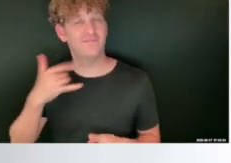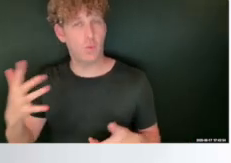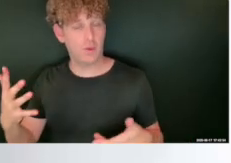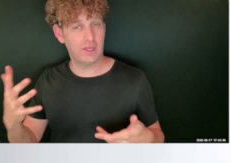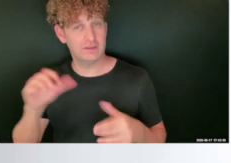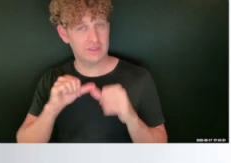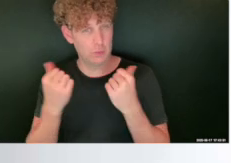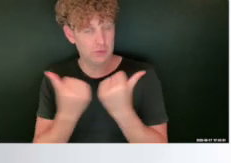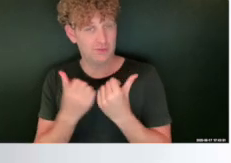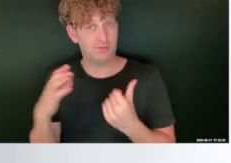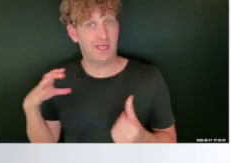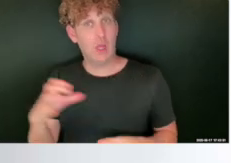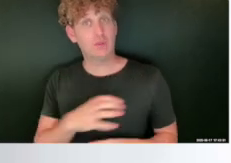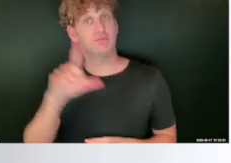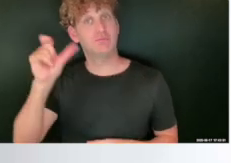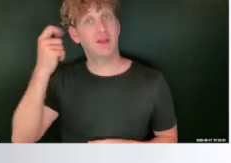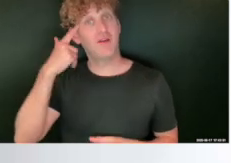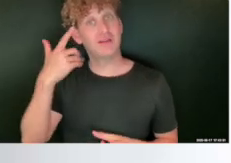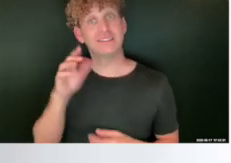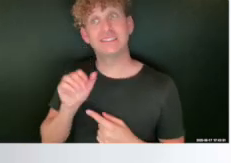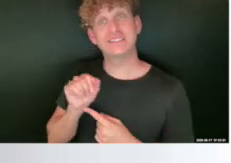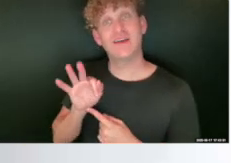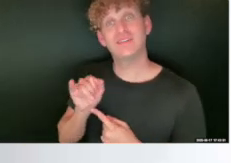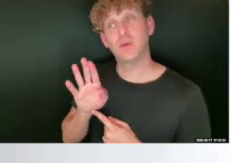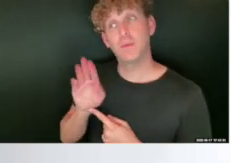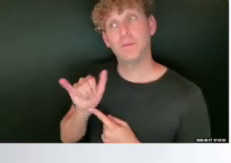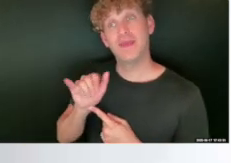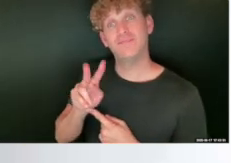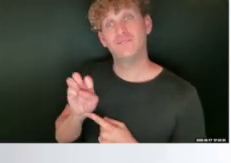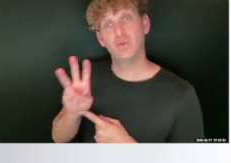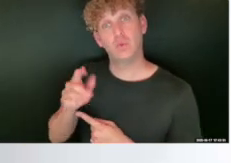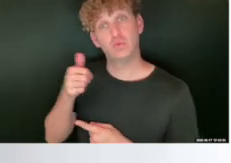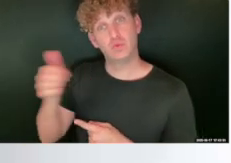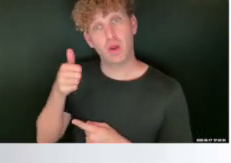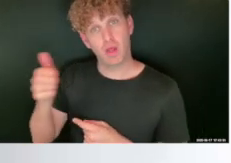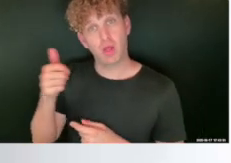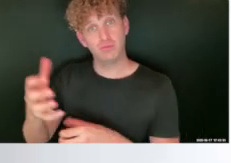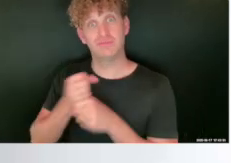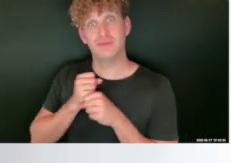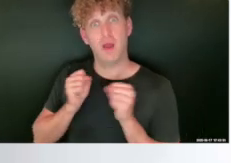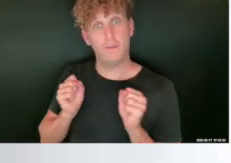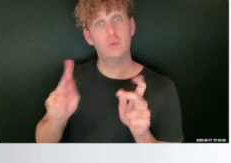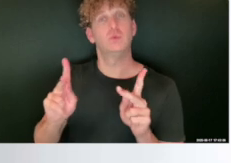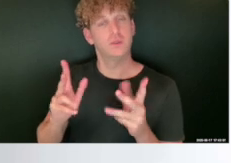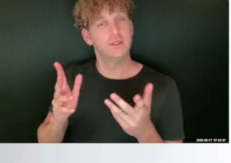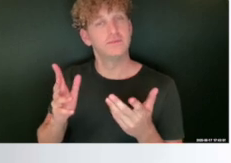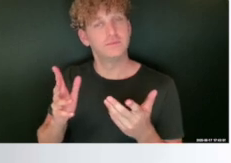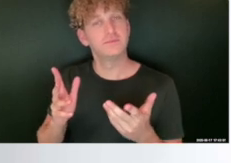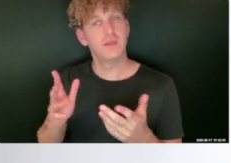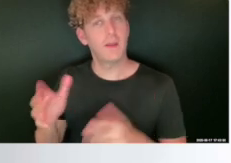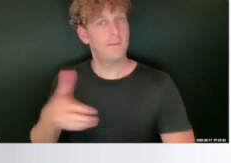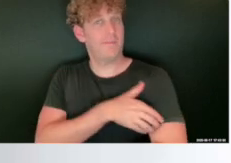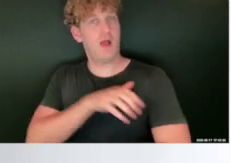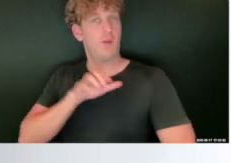up to 15 more projects through a new request for applications coming this summer. Based